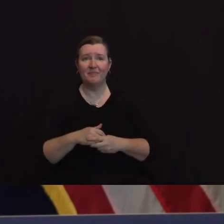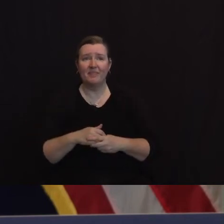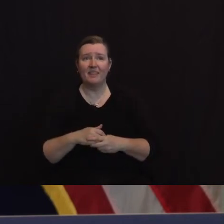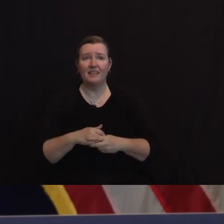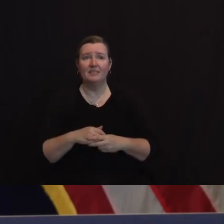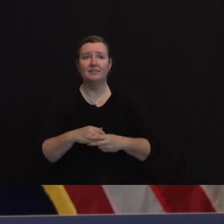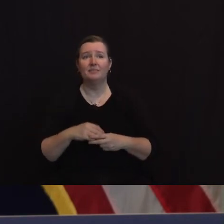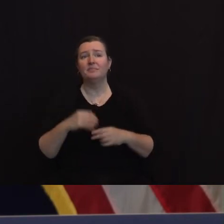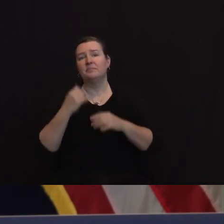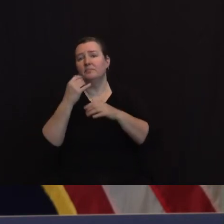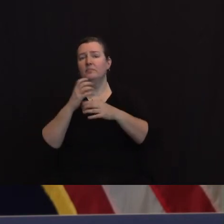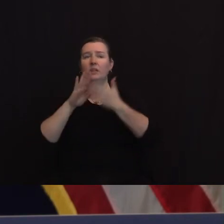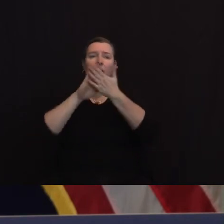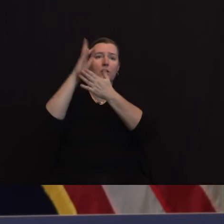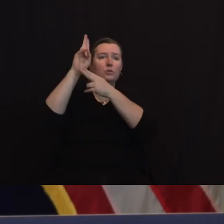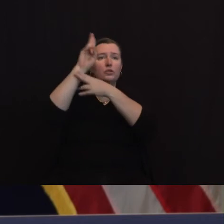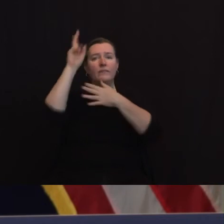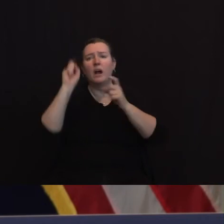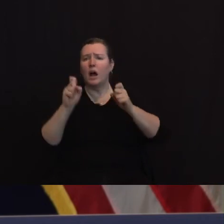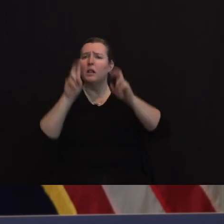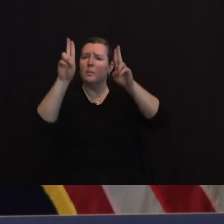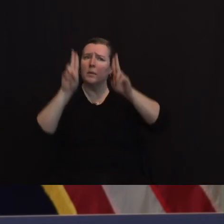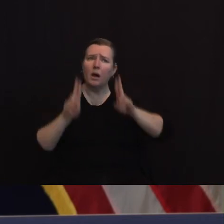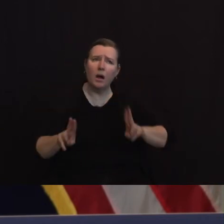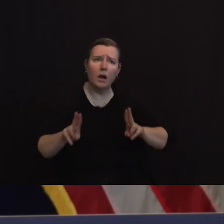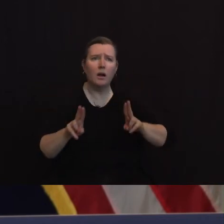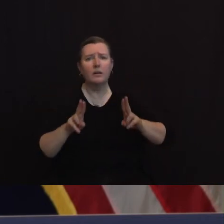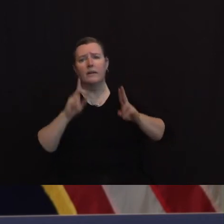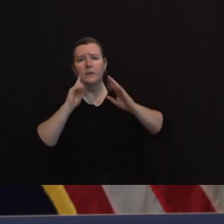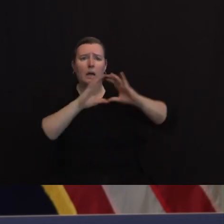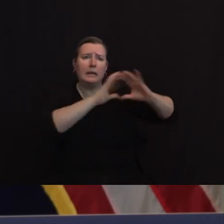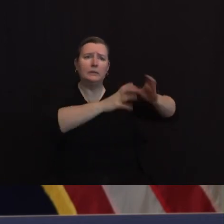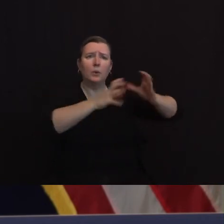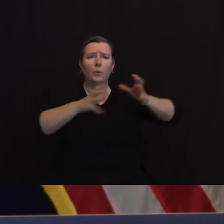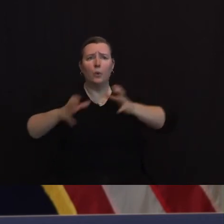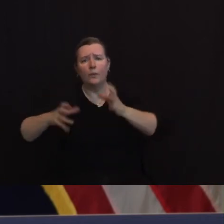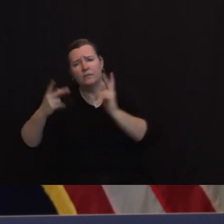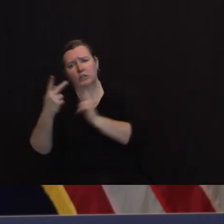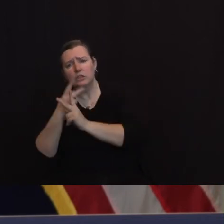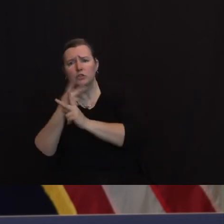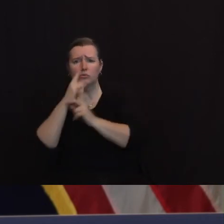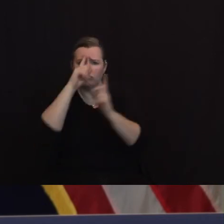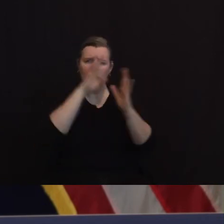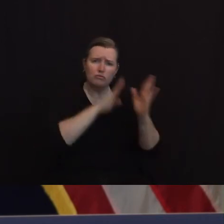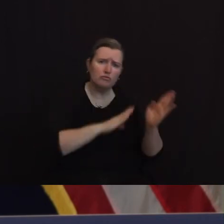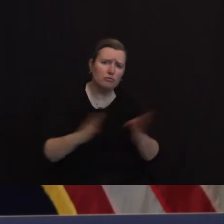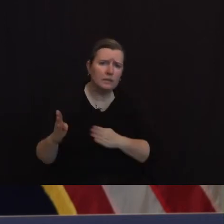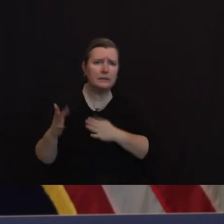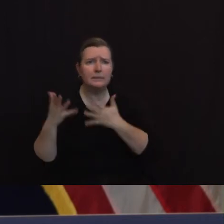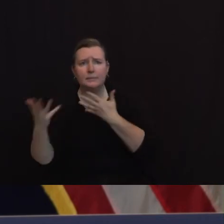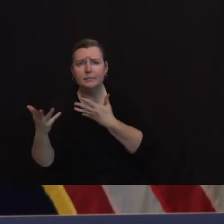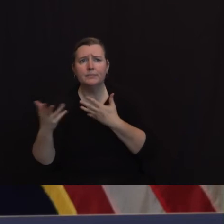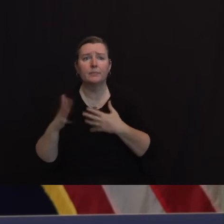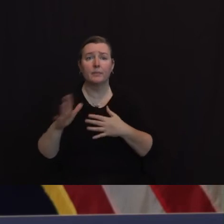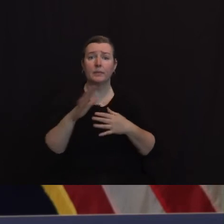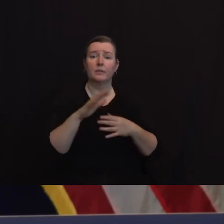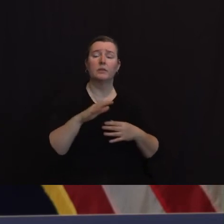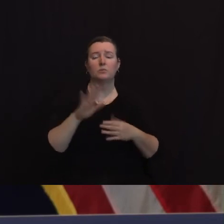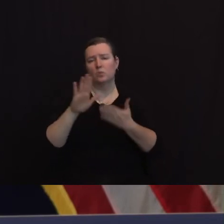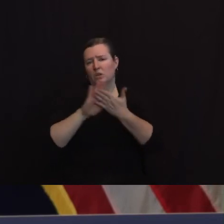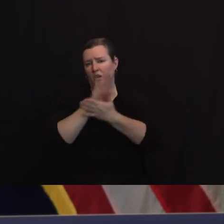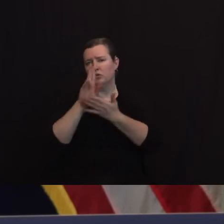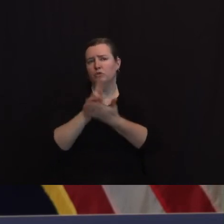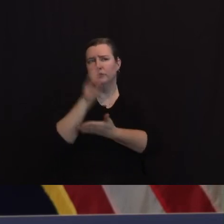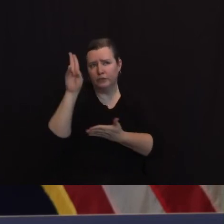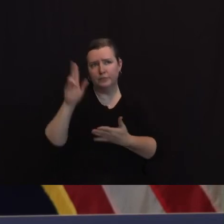categories and develop a strategy that works best for their campus needs. The Murphy administration recognizes that students are juggling a